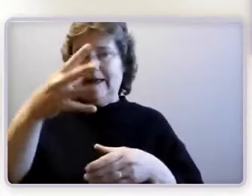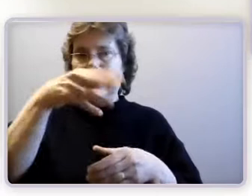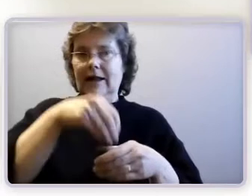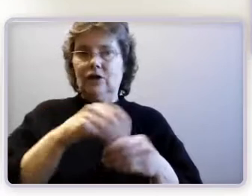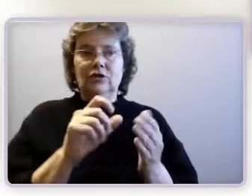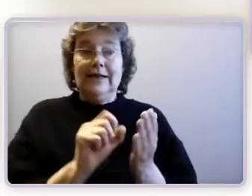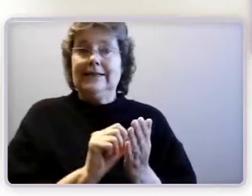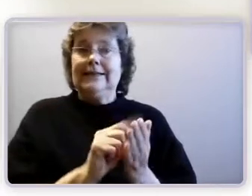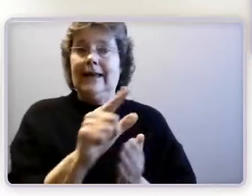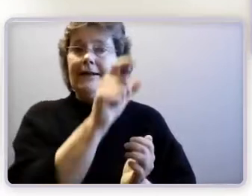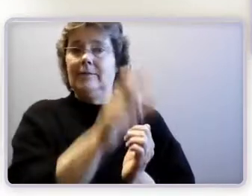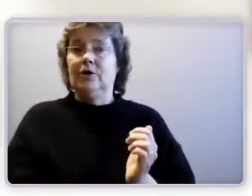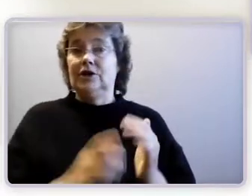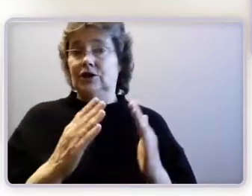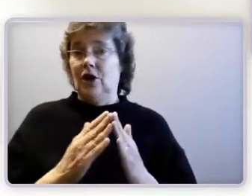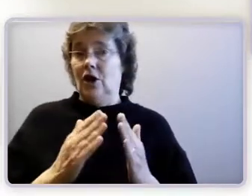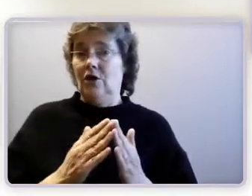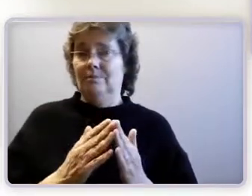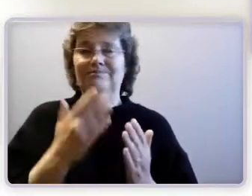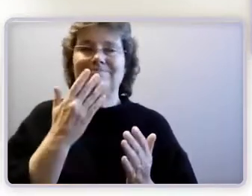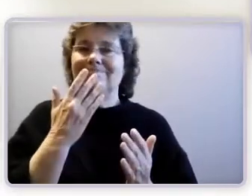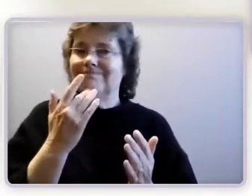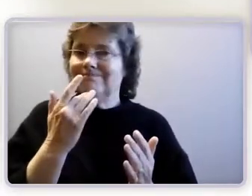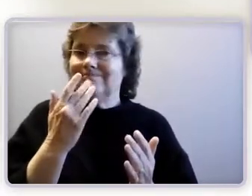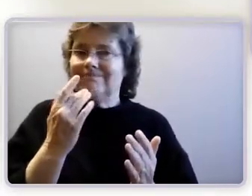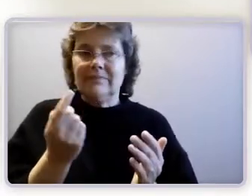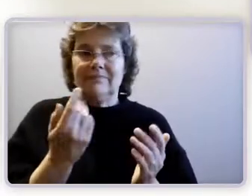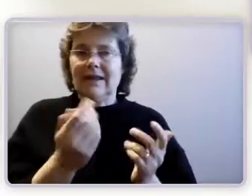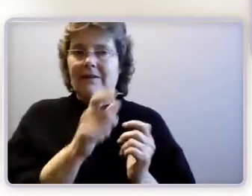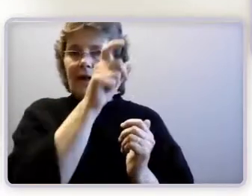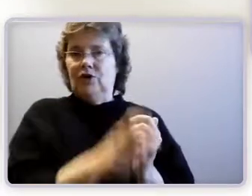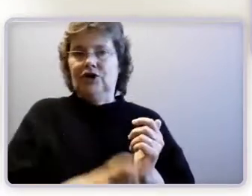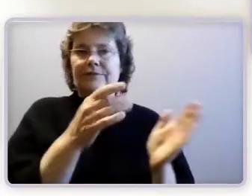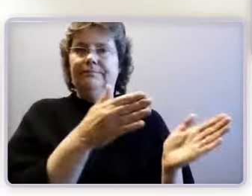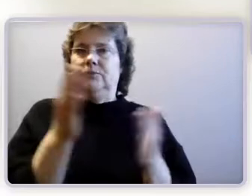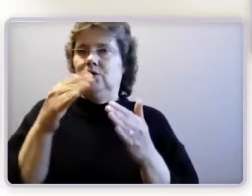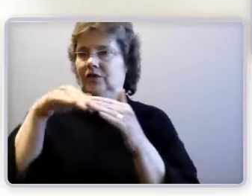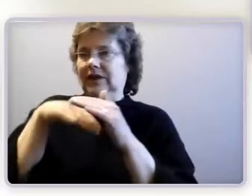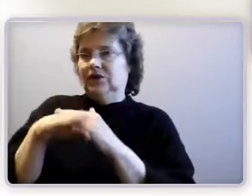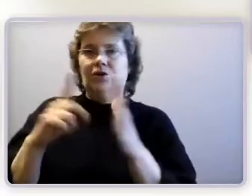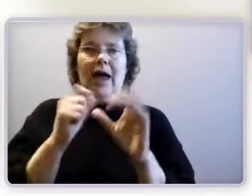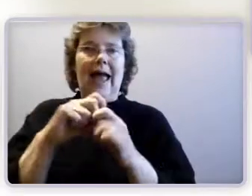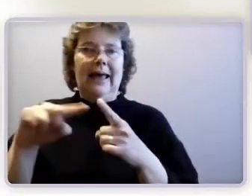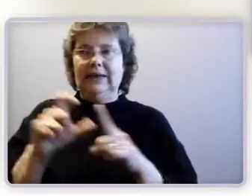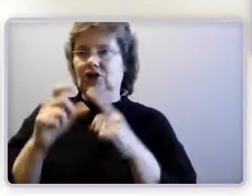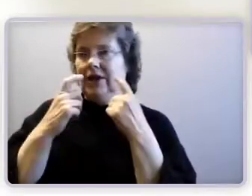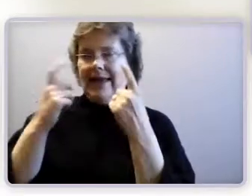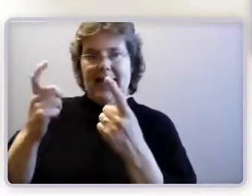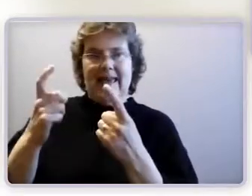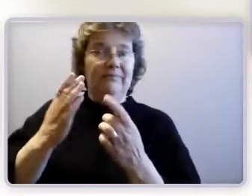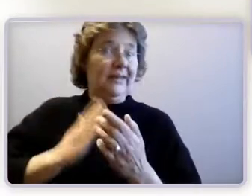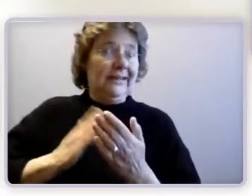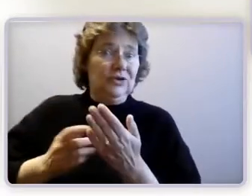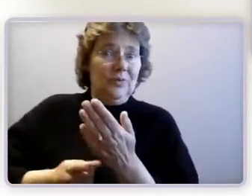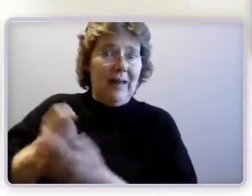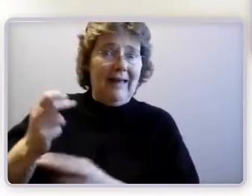home if, for instance, the person enters residential aged care and needs to be able to fund that through a